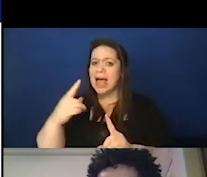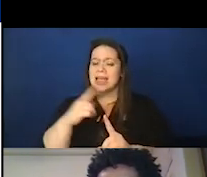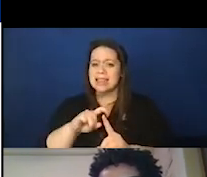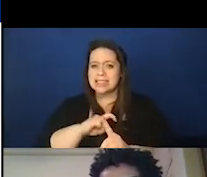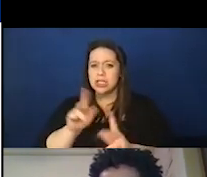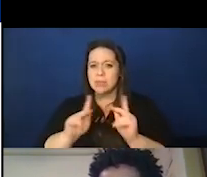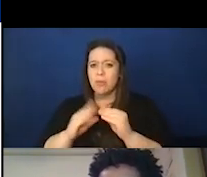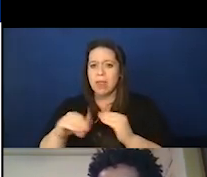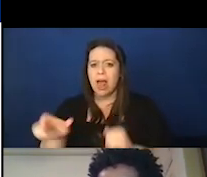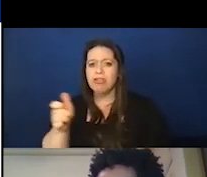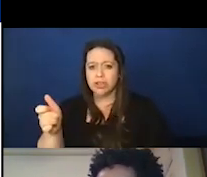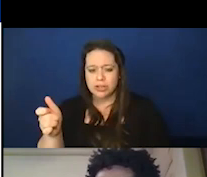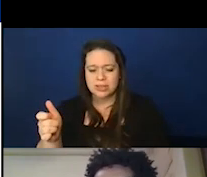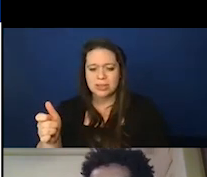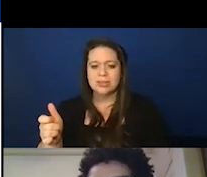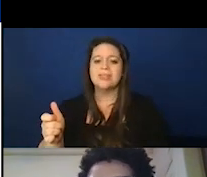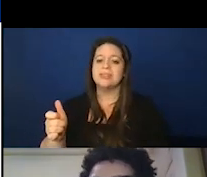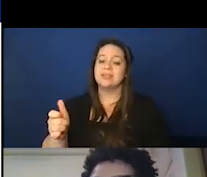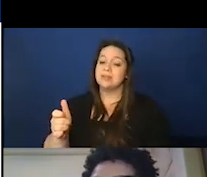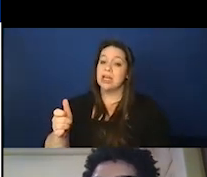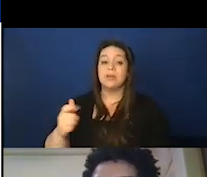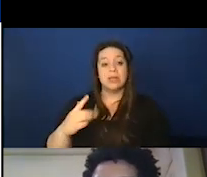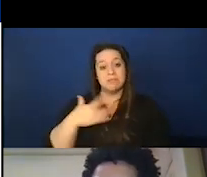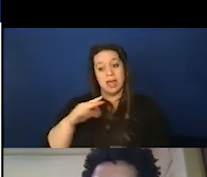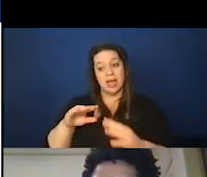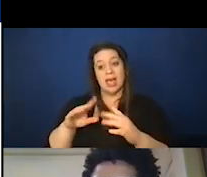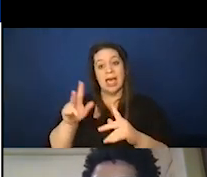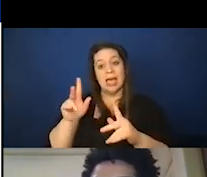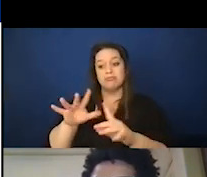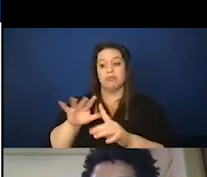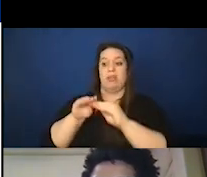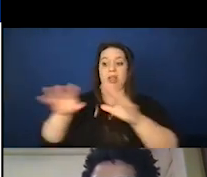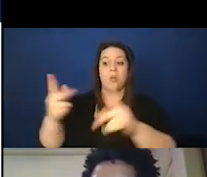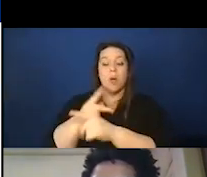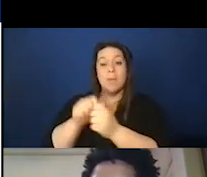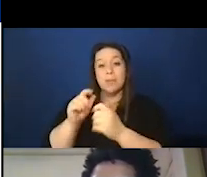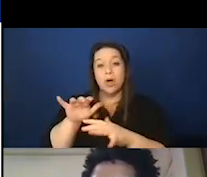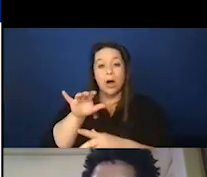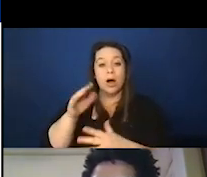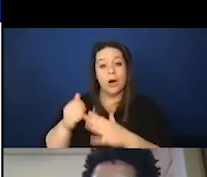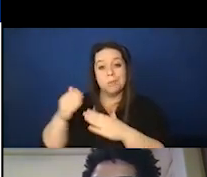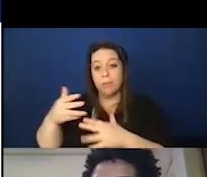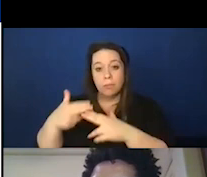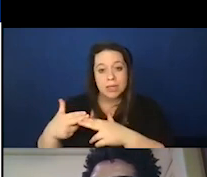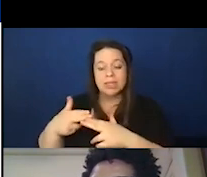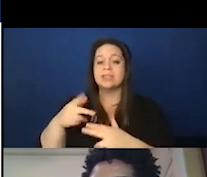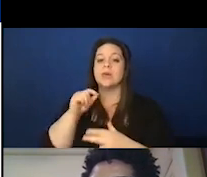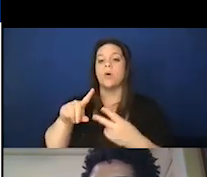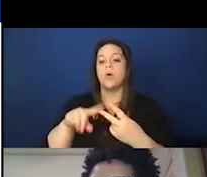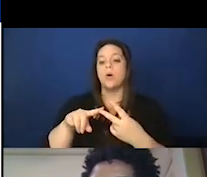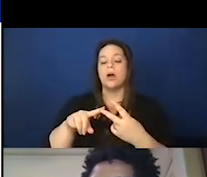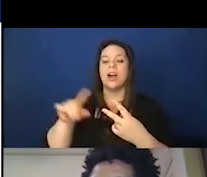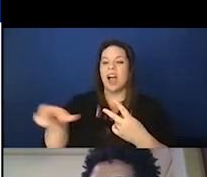others. It really goes after people who are obese. It really goes after people who have pre-existing conditions.